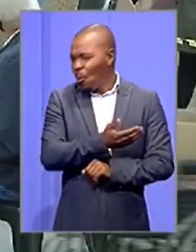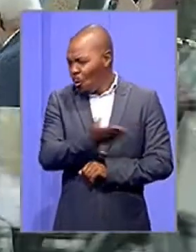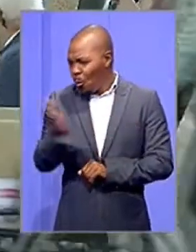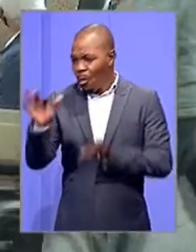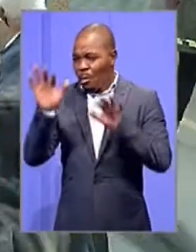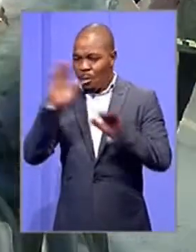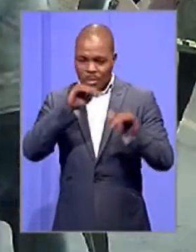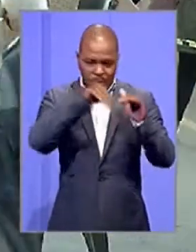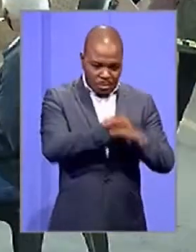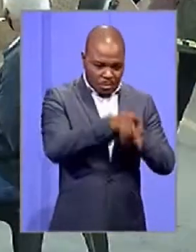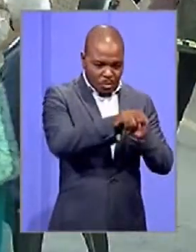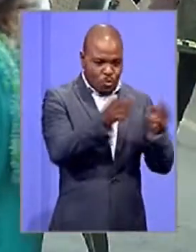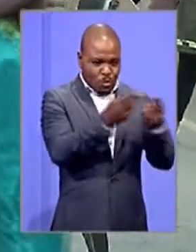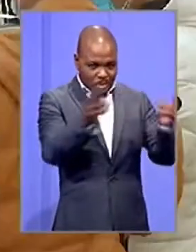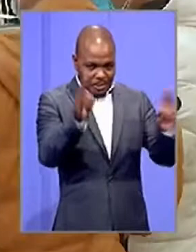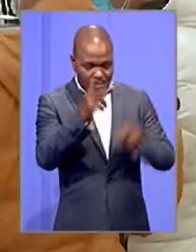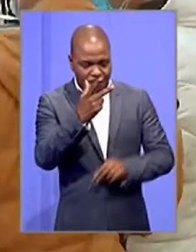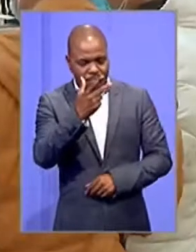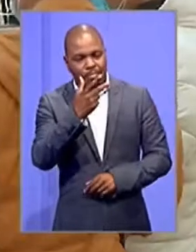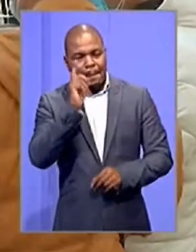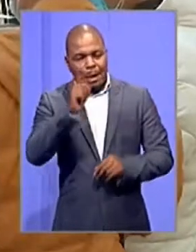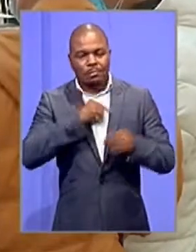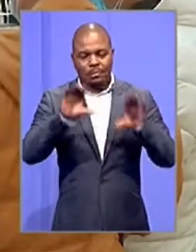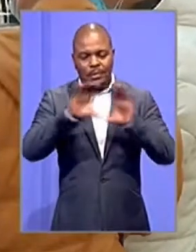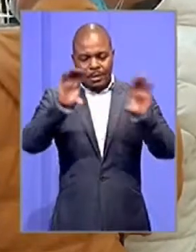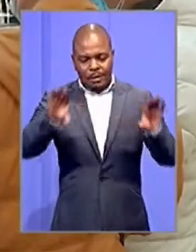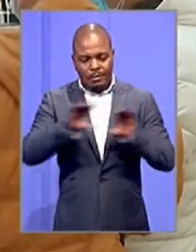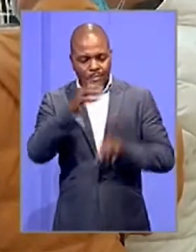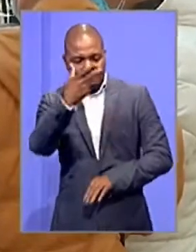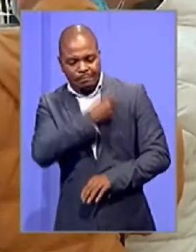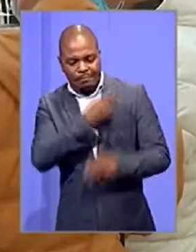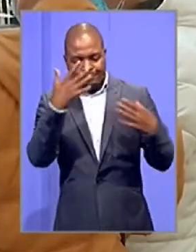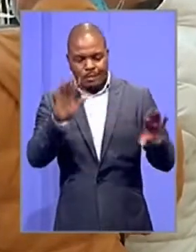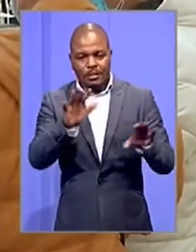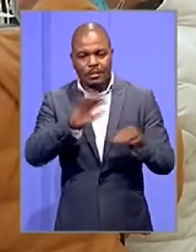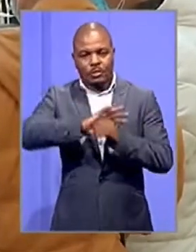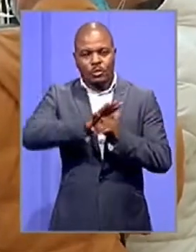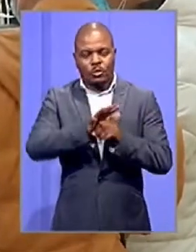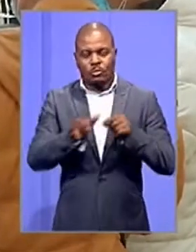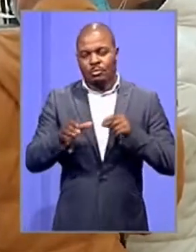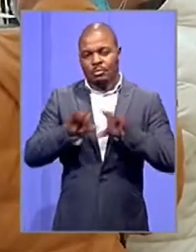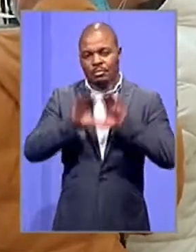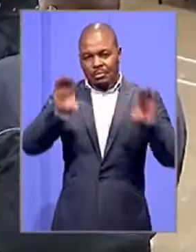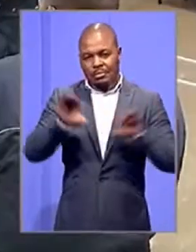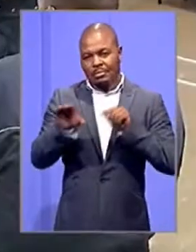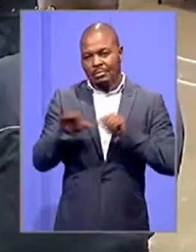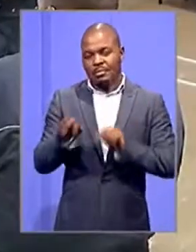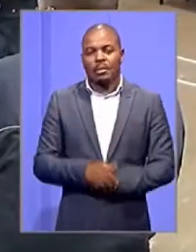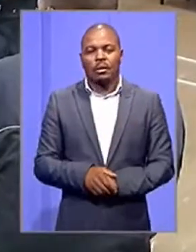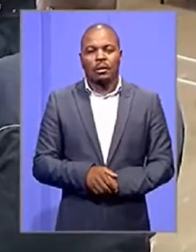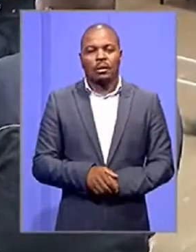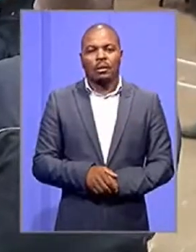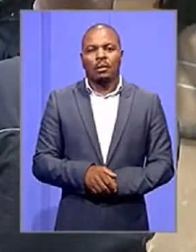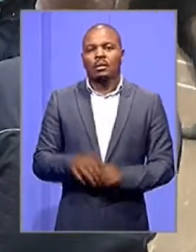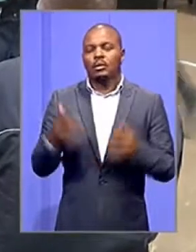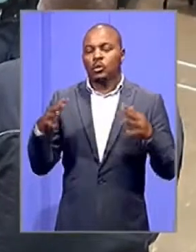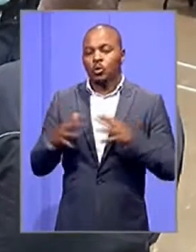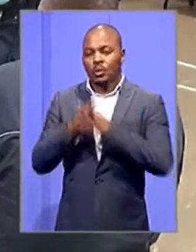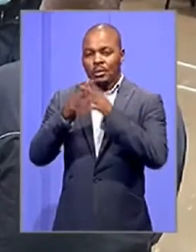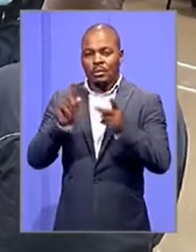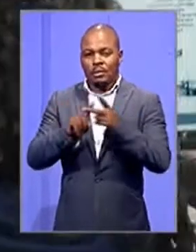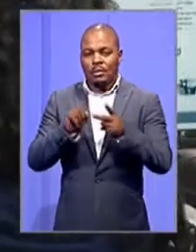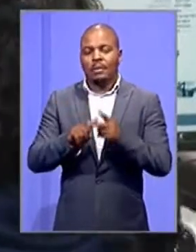ba ba tsenang mo campuseng ba ba ba tshwere bopaki ba go enter kgatlhanong le mogare wa coronavirus. Mokgatlho wa Solidarity le wa Free